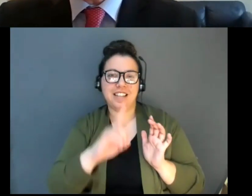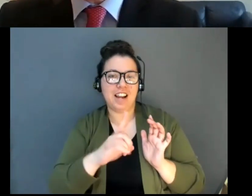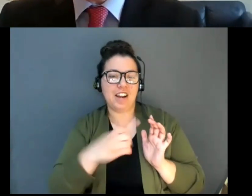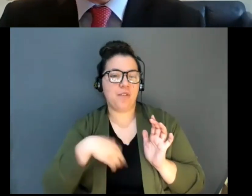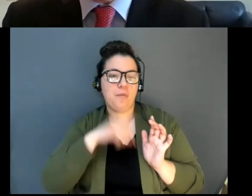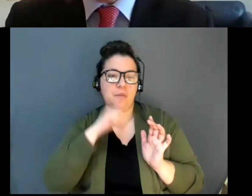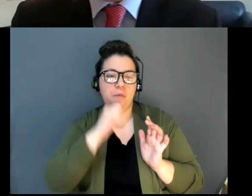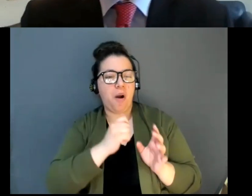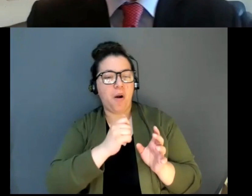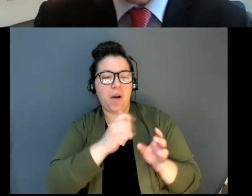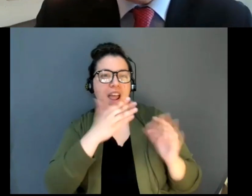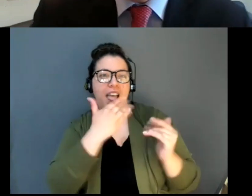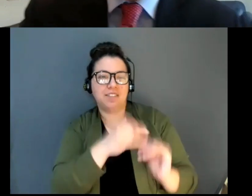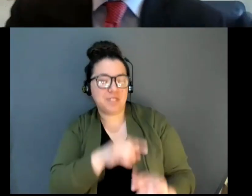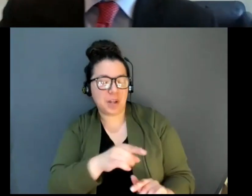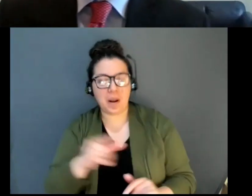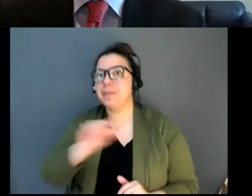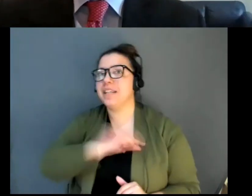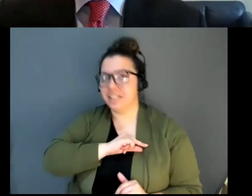as charged.